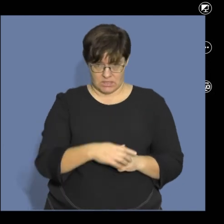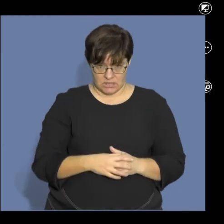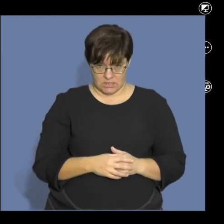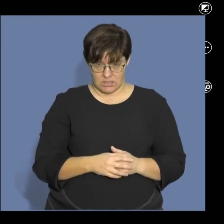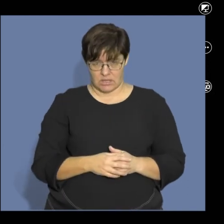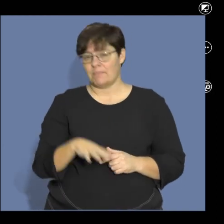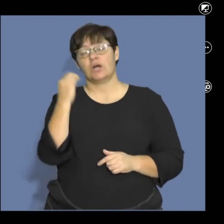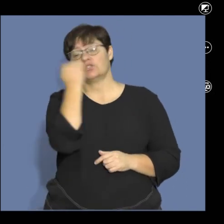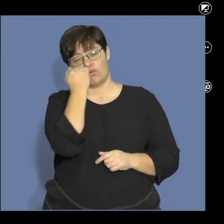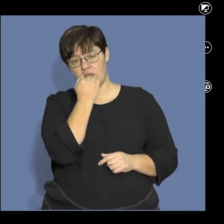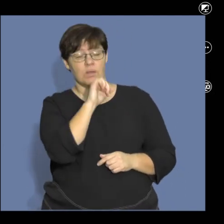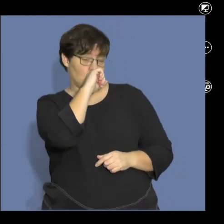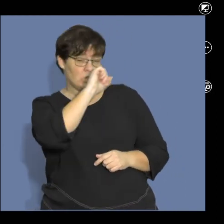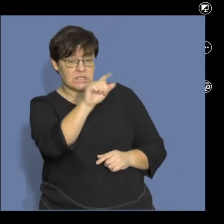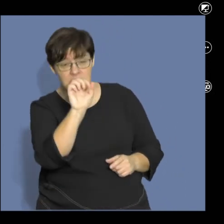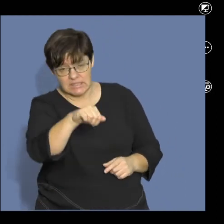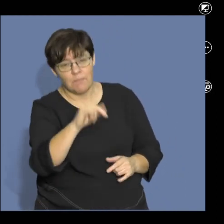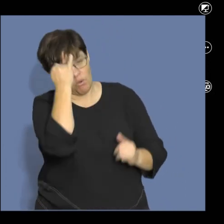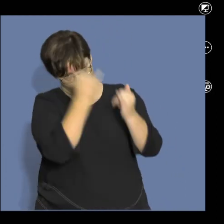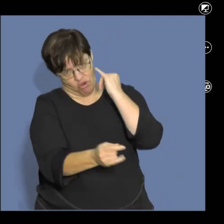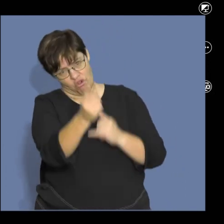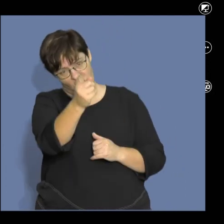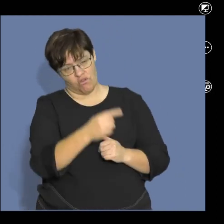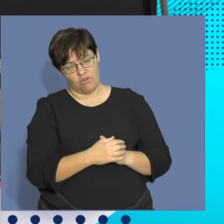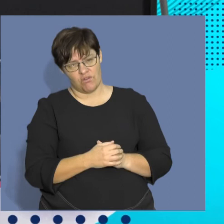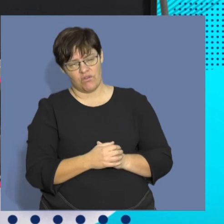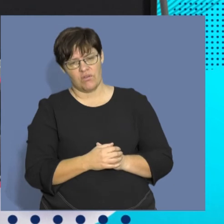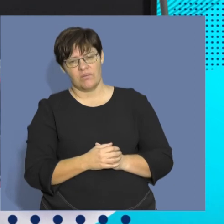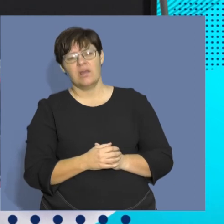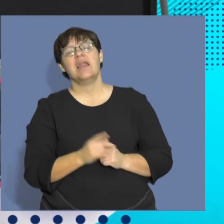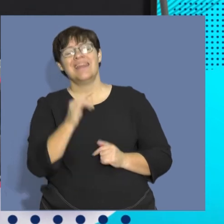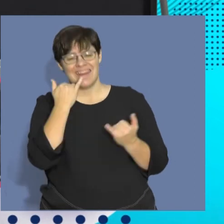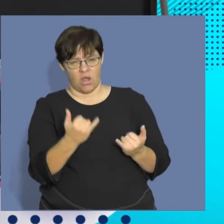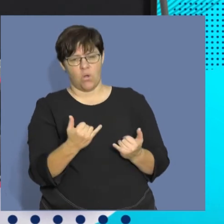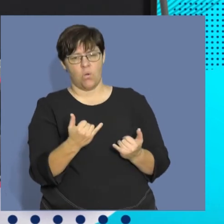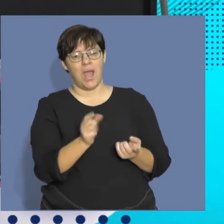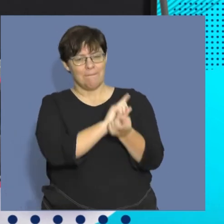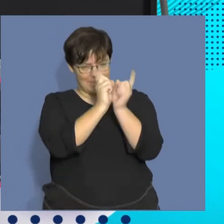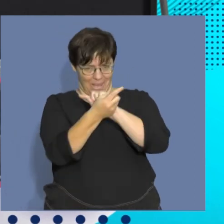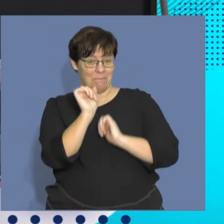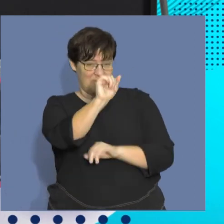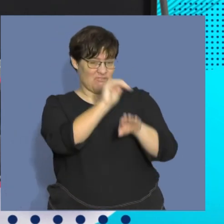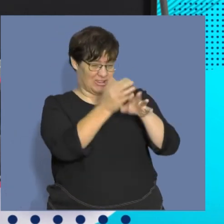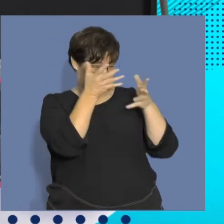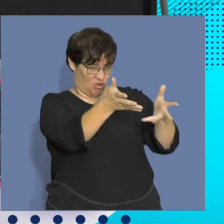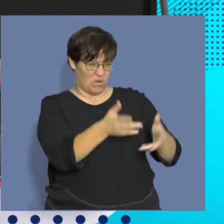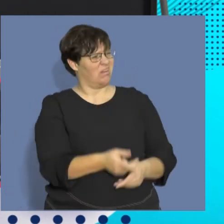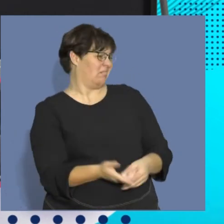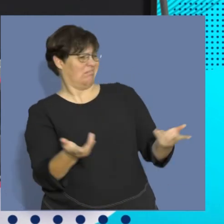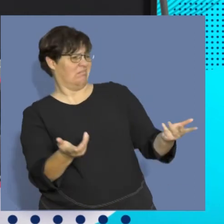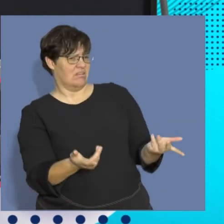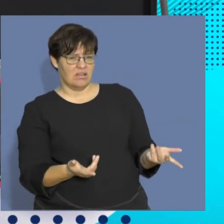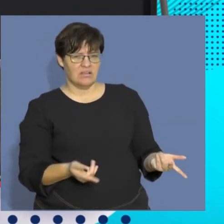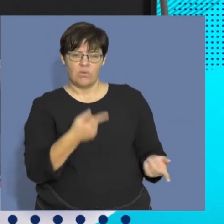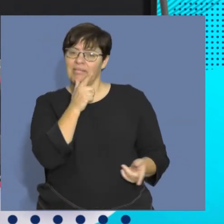of animals. I'm so sorry, I love you dearly, but you're wrong. All right? You've now become that